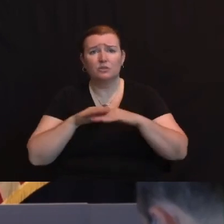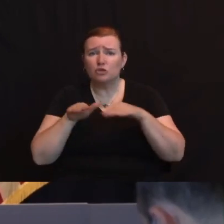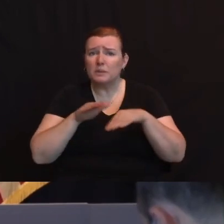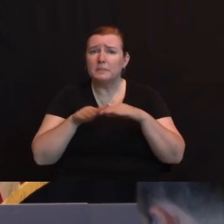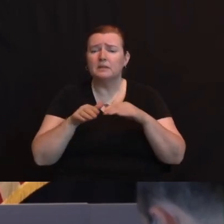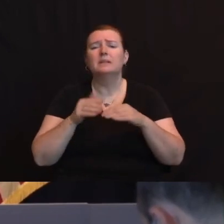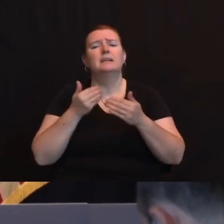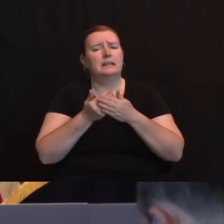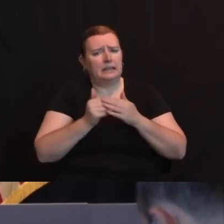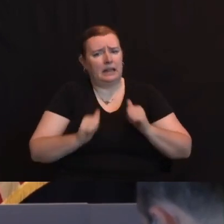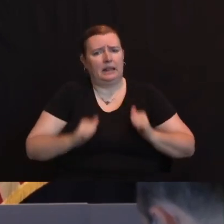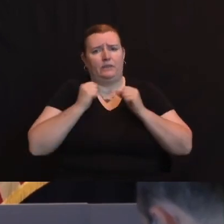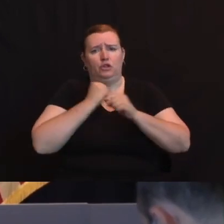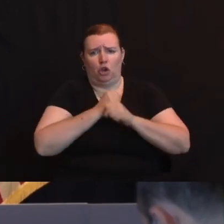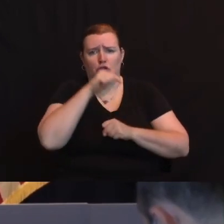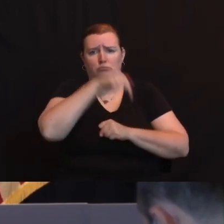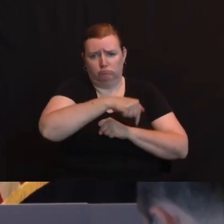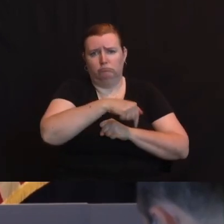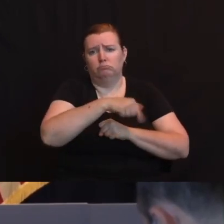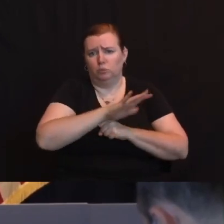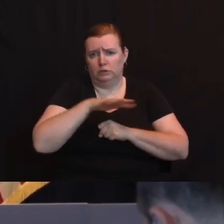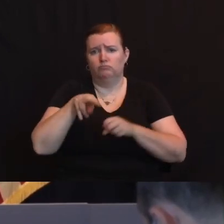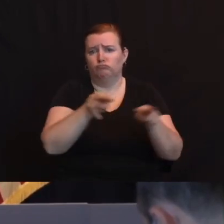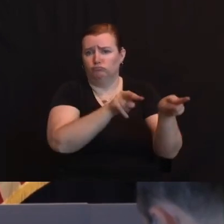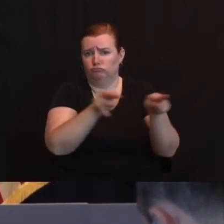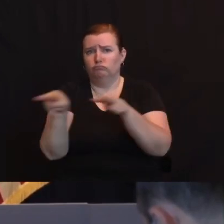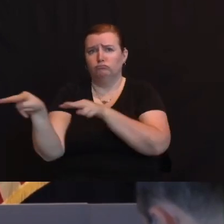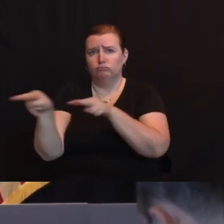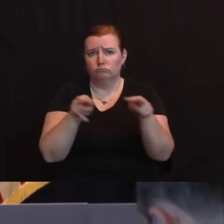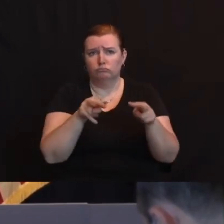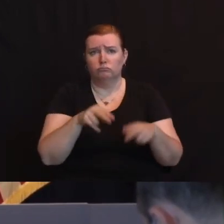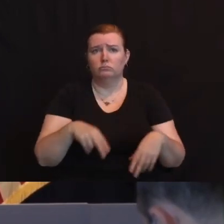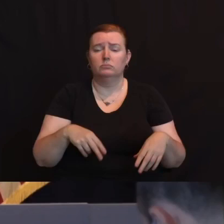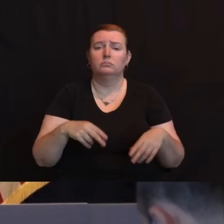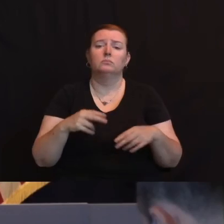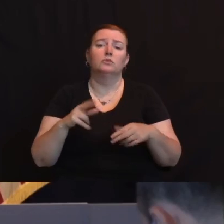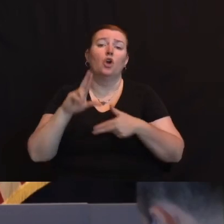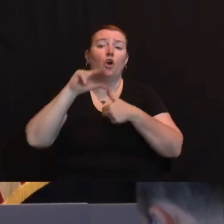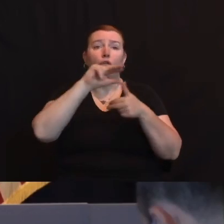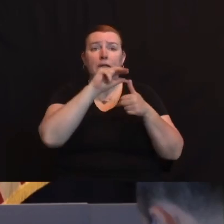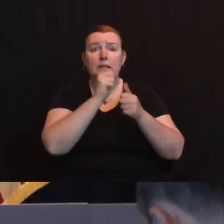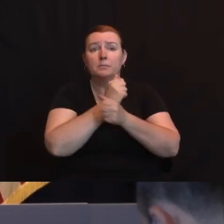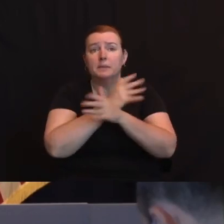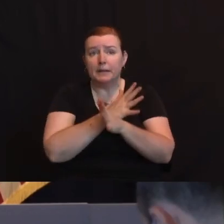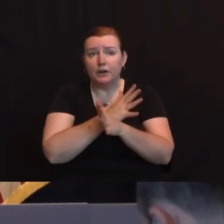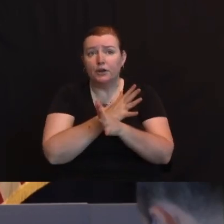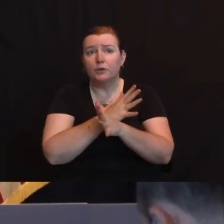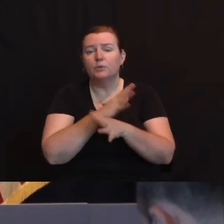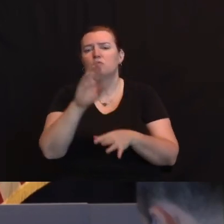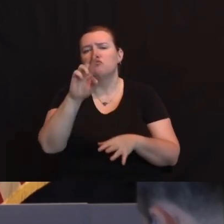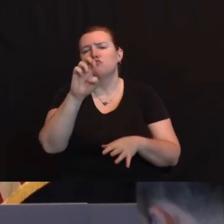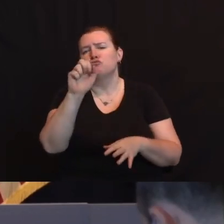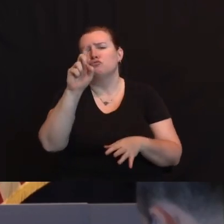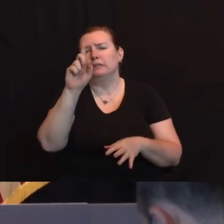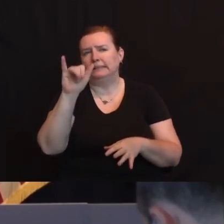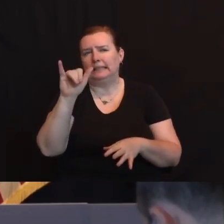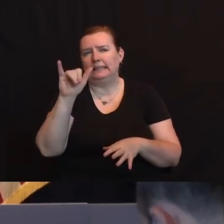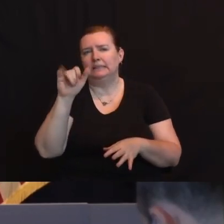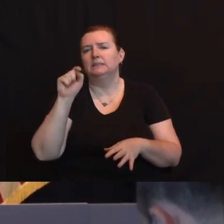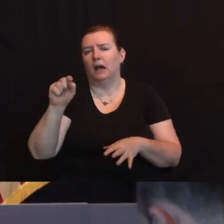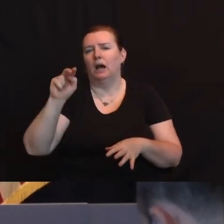far as hurricane preparedness, I always remind folks of ready.nj.gov, where emergency go kits, which